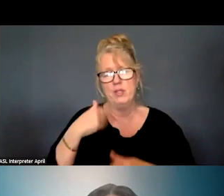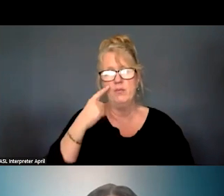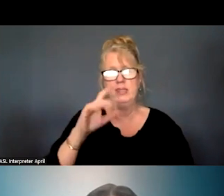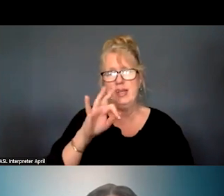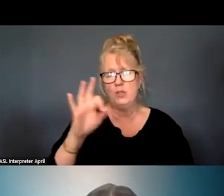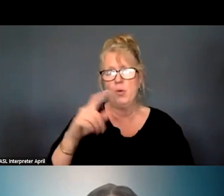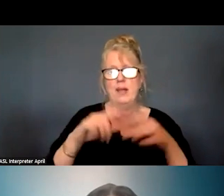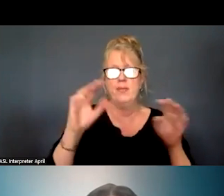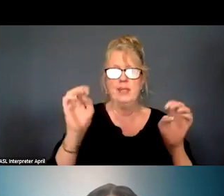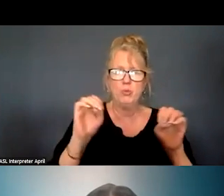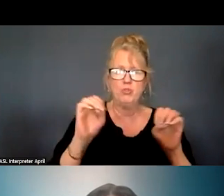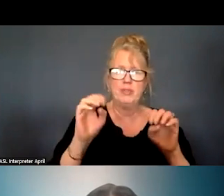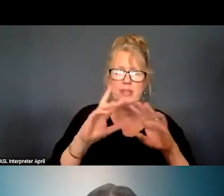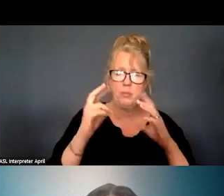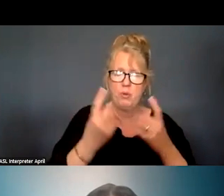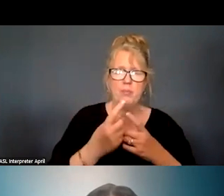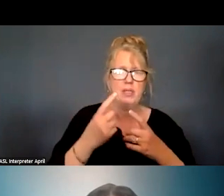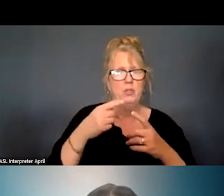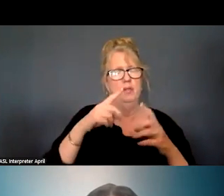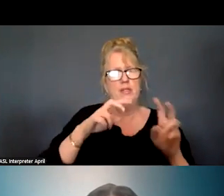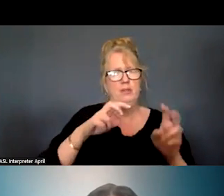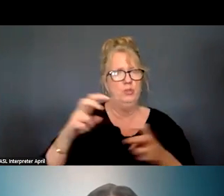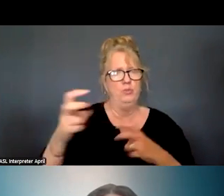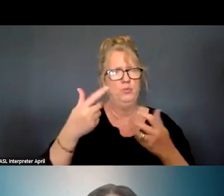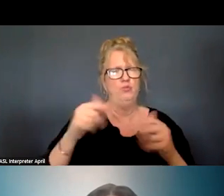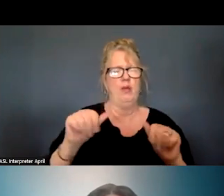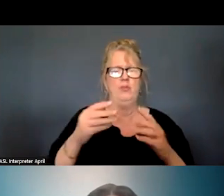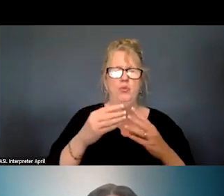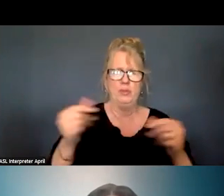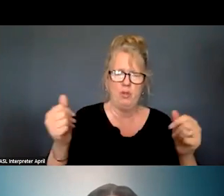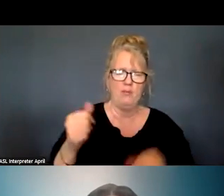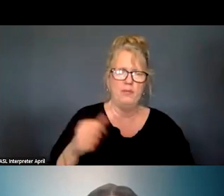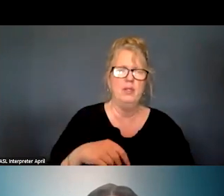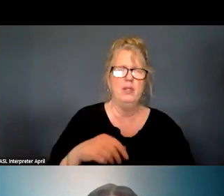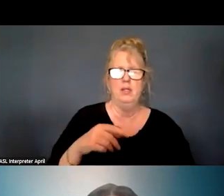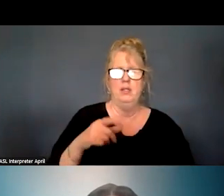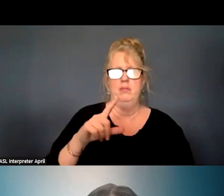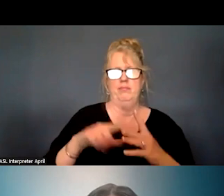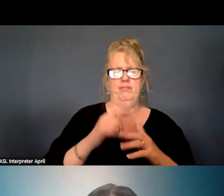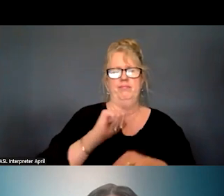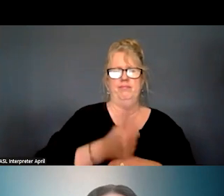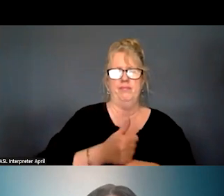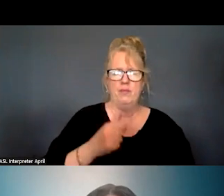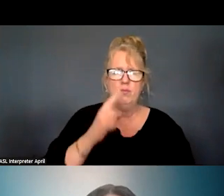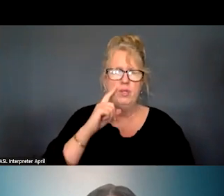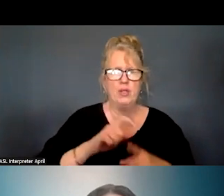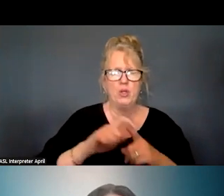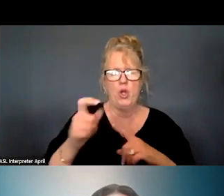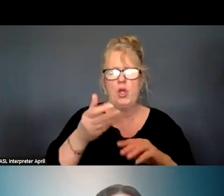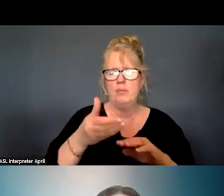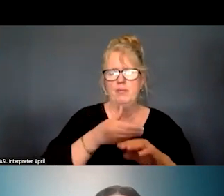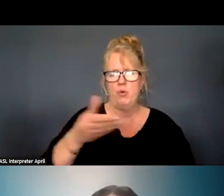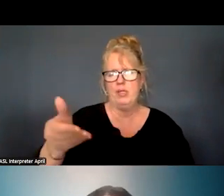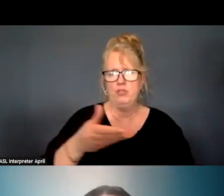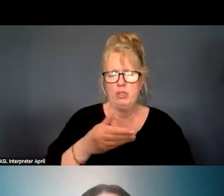emergency departments, these are some of the issues that they're trying to resolve at the onset, at the 911 call, before introduction to